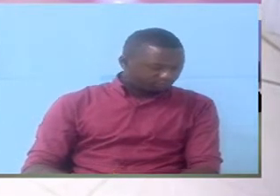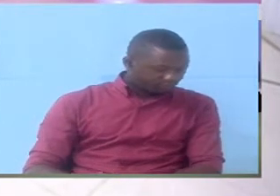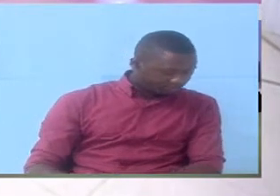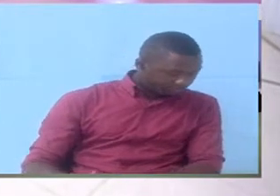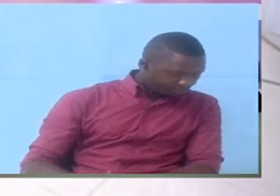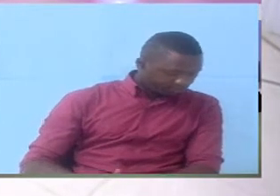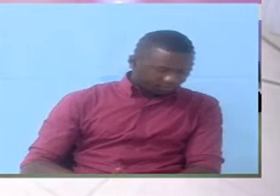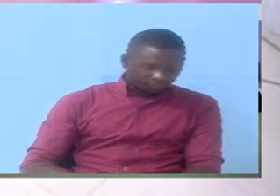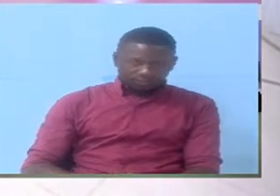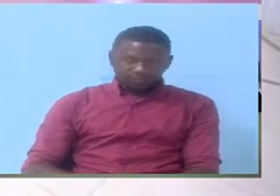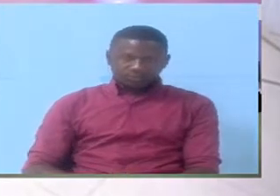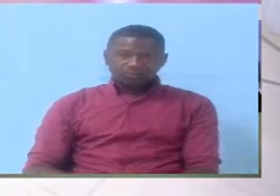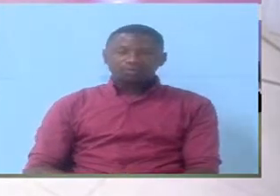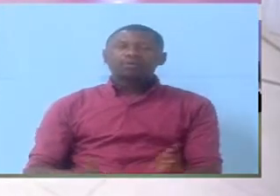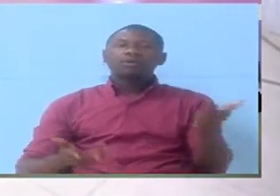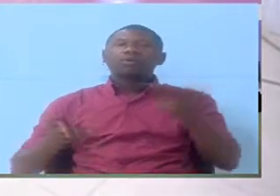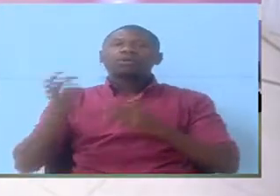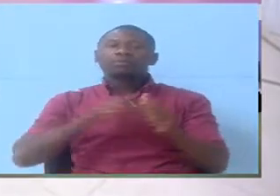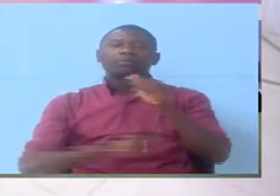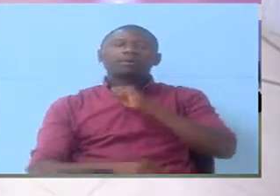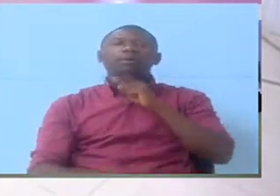Welcome back, Mr. Jallow.